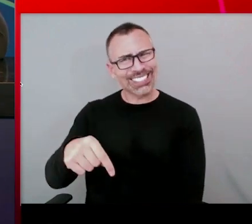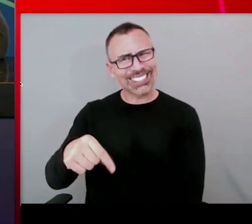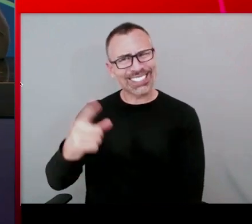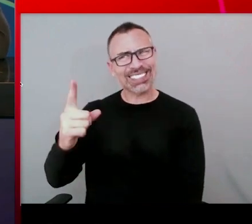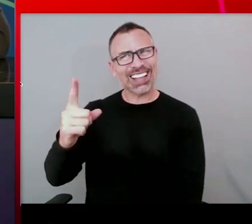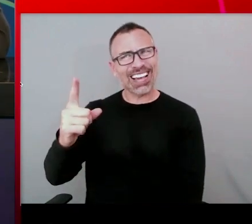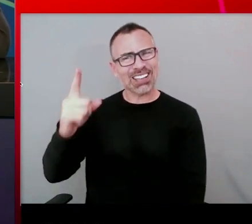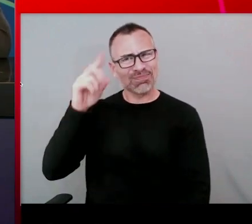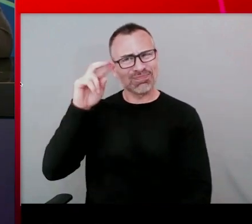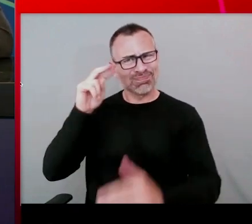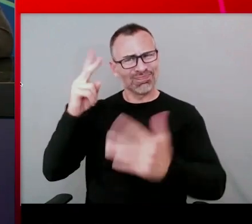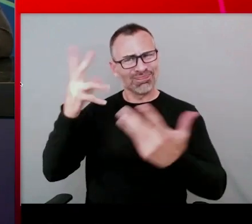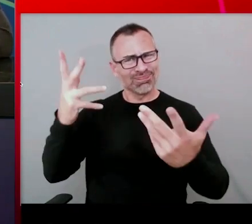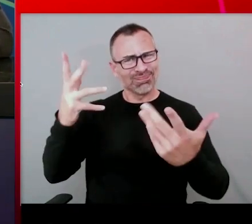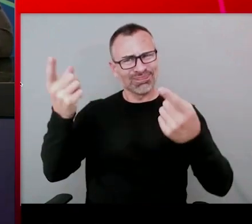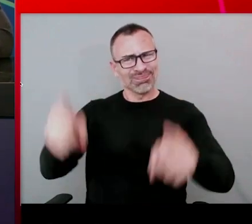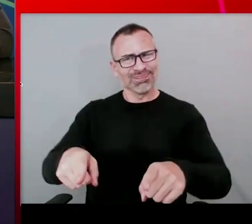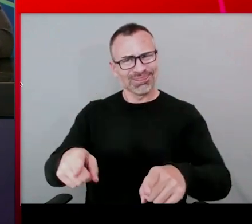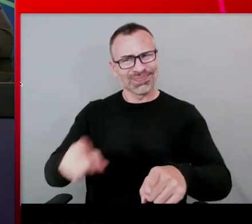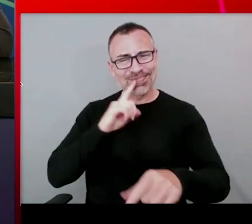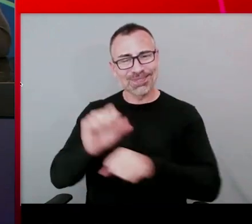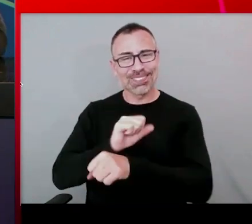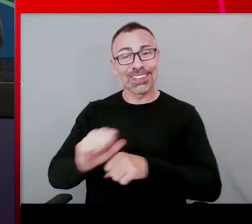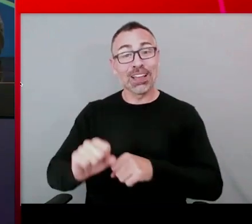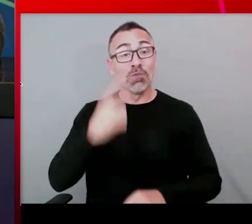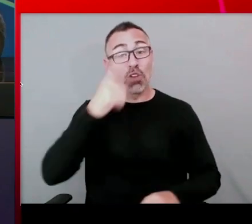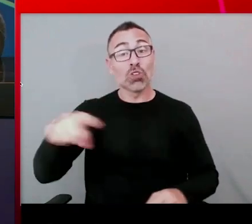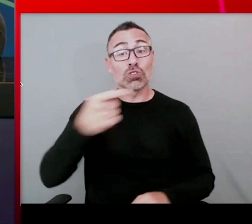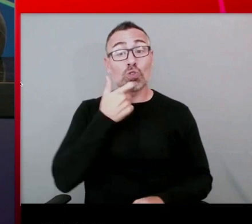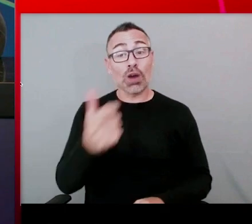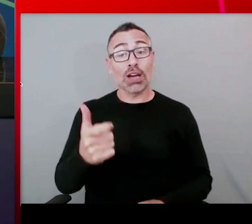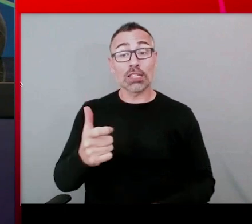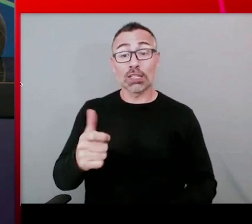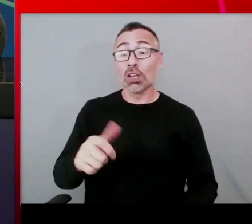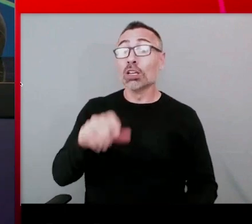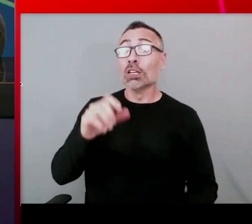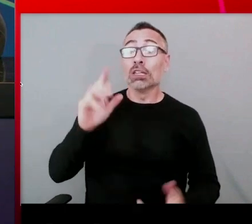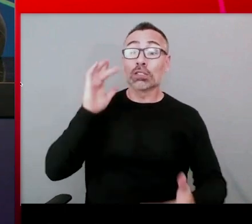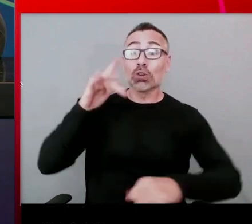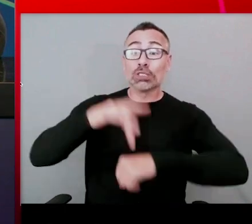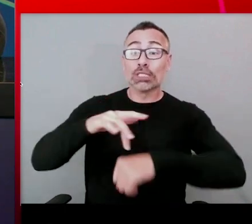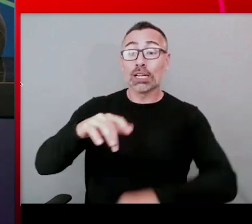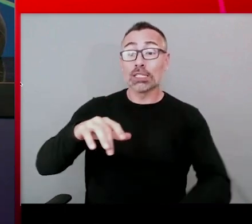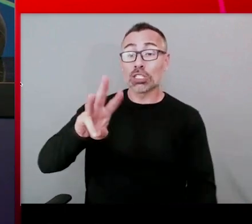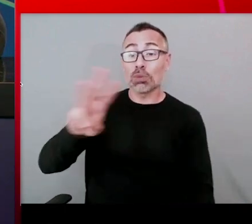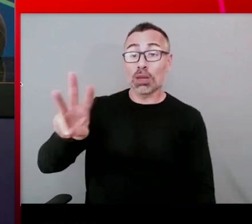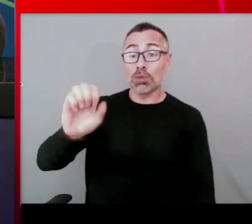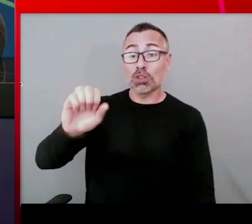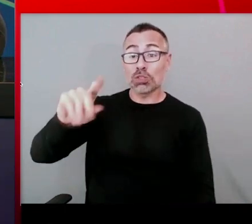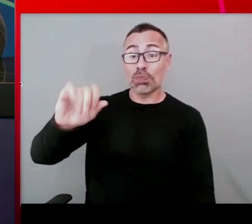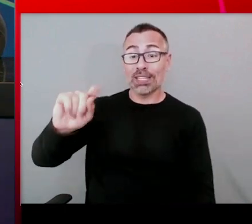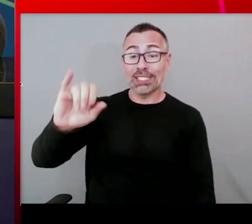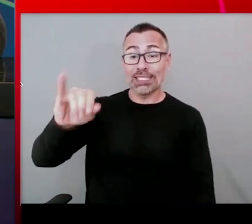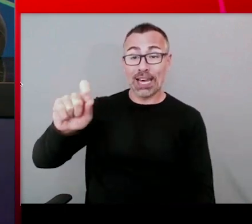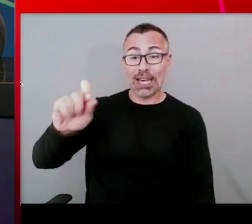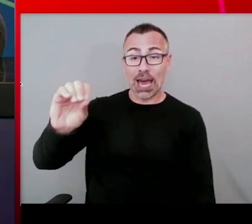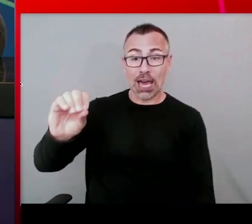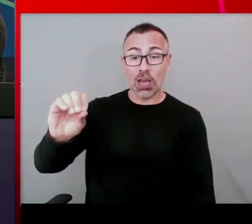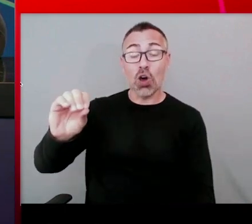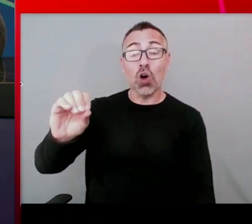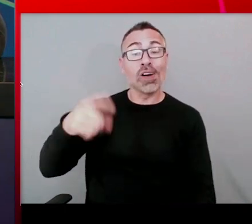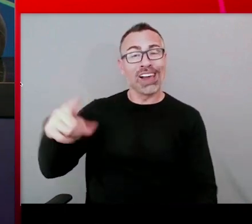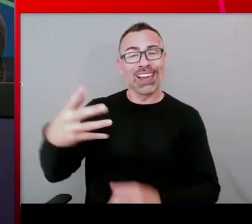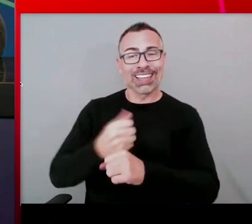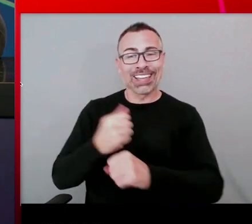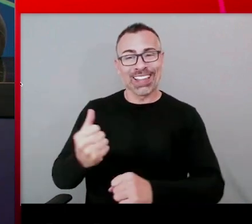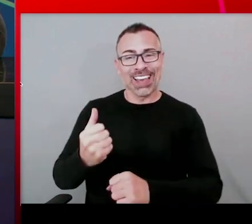booth, but for those of you watching at home, go visit split.io and get that free for life trial. Test it out. Or not even